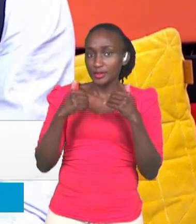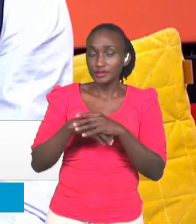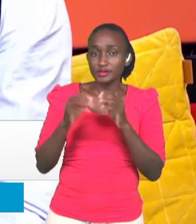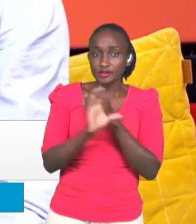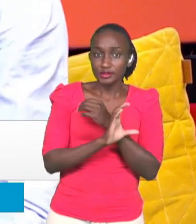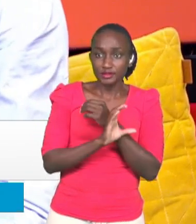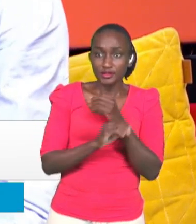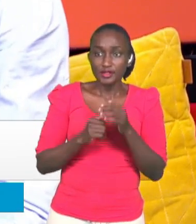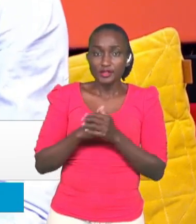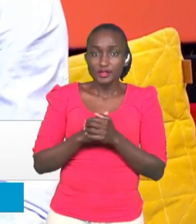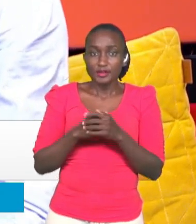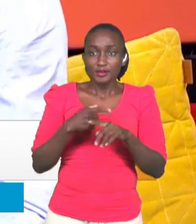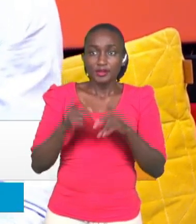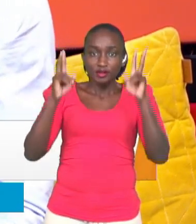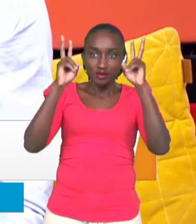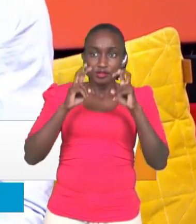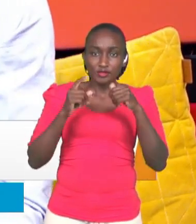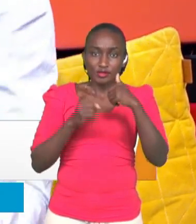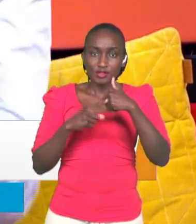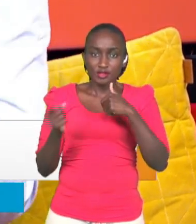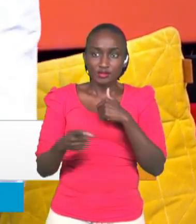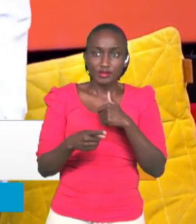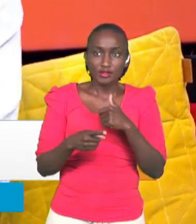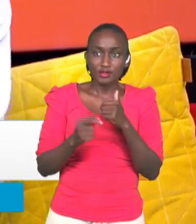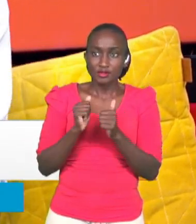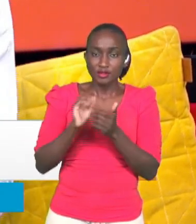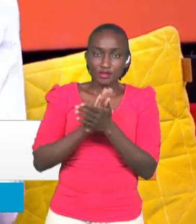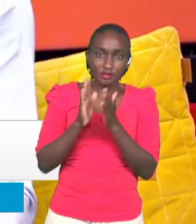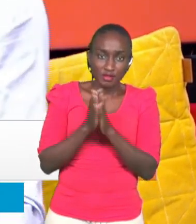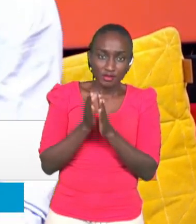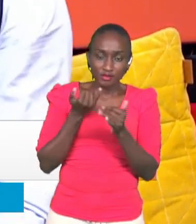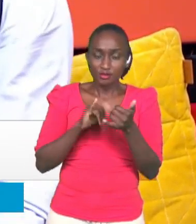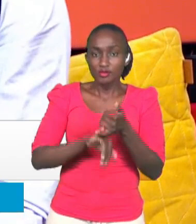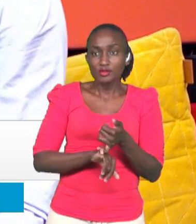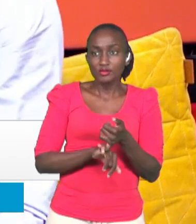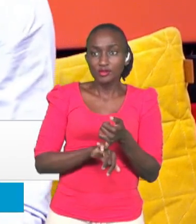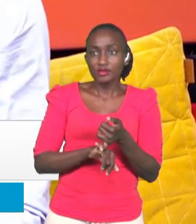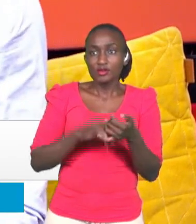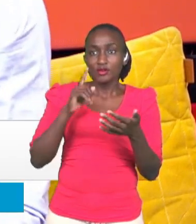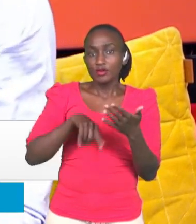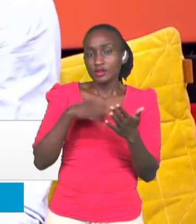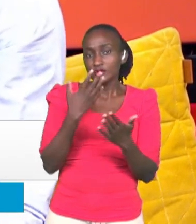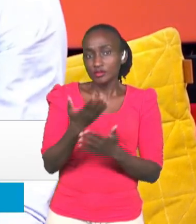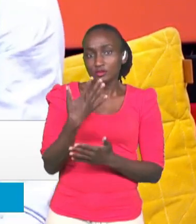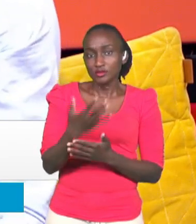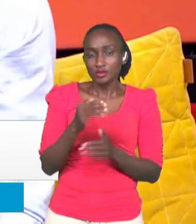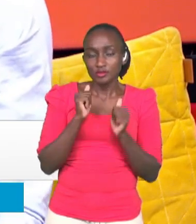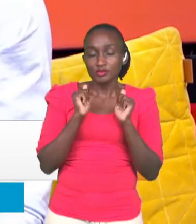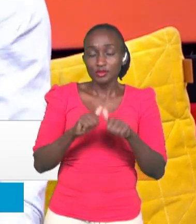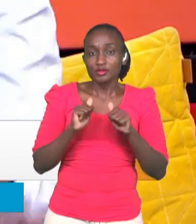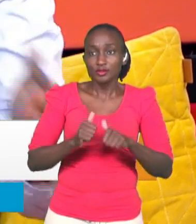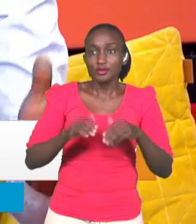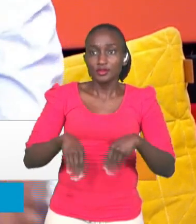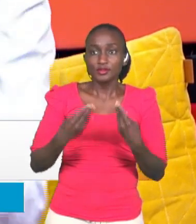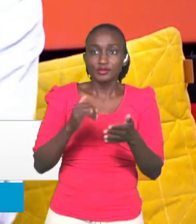And the issue of 6 months, she automatically becomes your wife. Now, which document can you provide